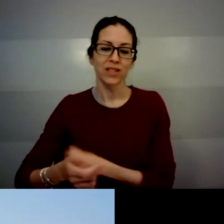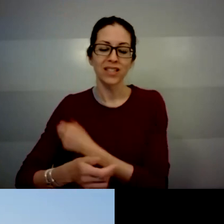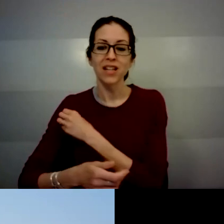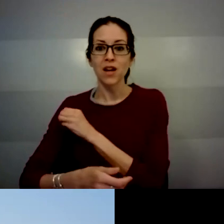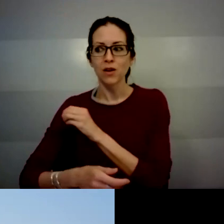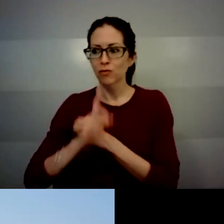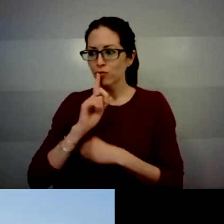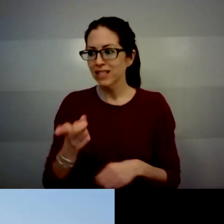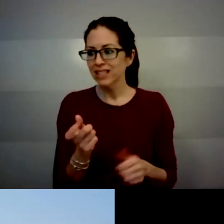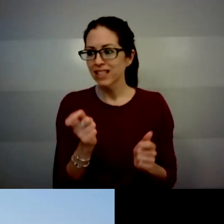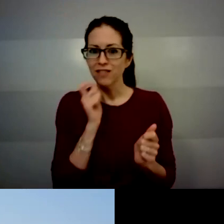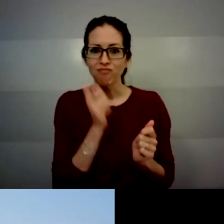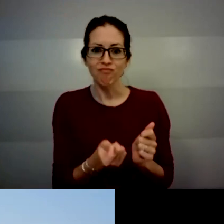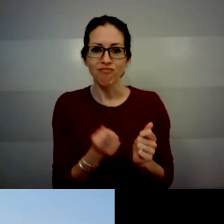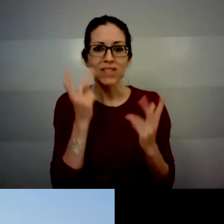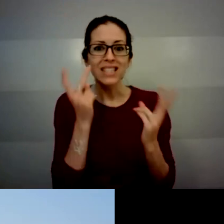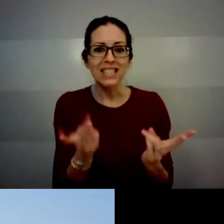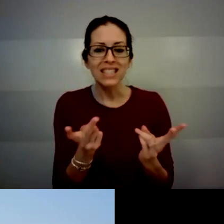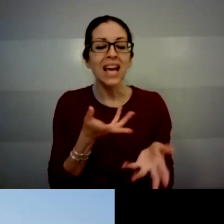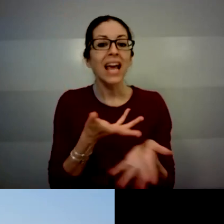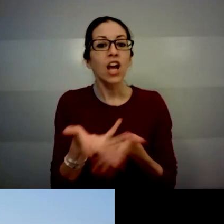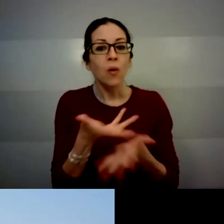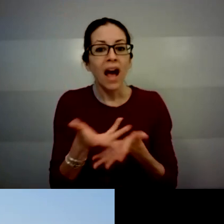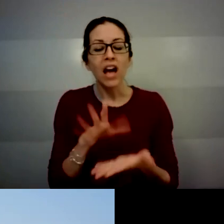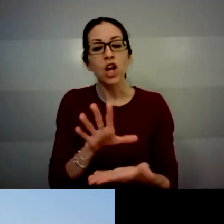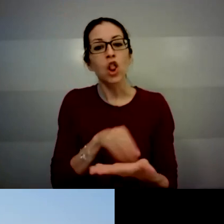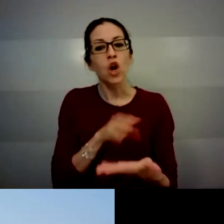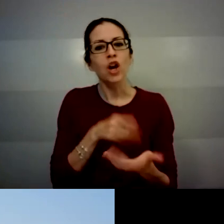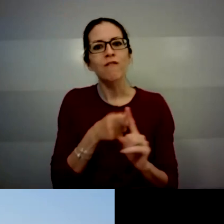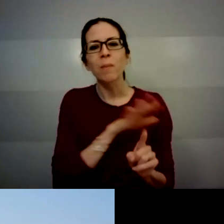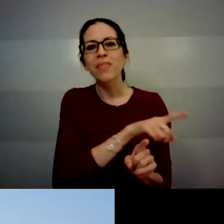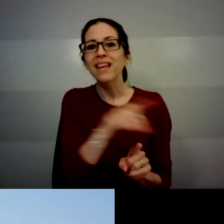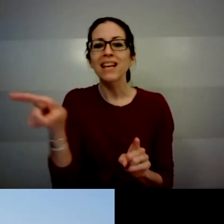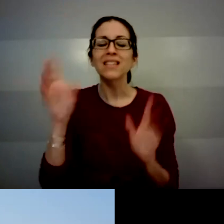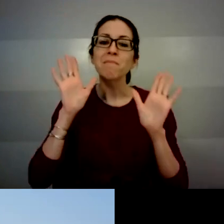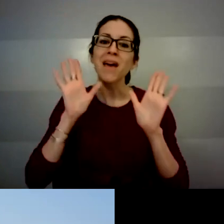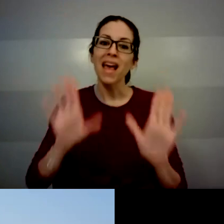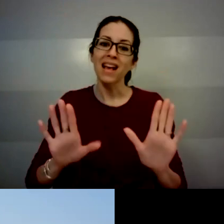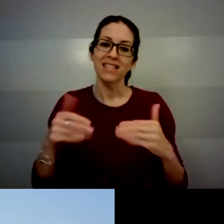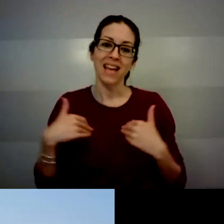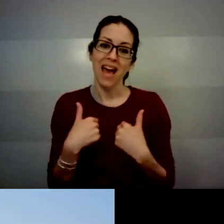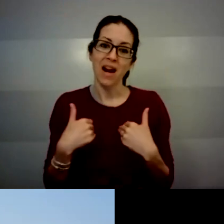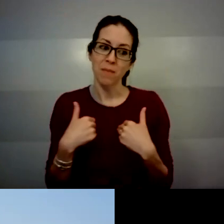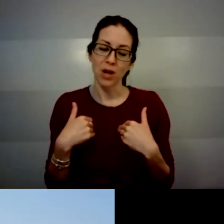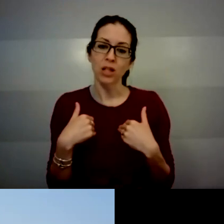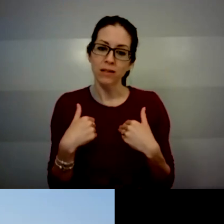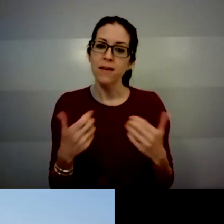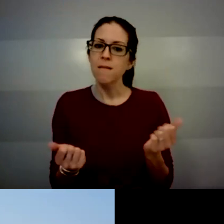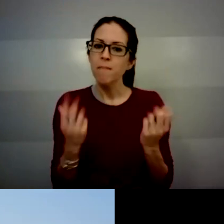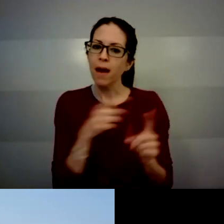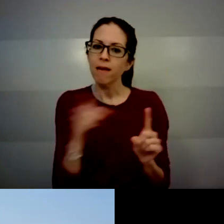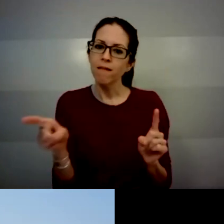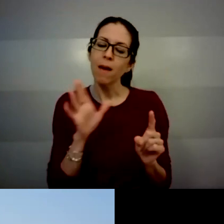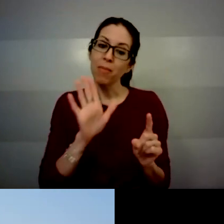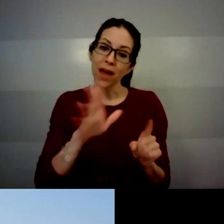a privilege to be able to see and interact with and learn from these incredible animals that are often very threatened in their natural